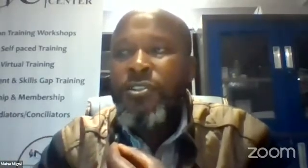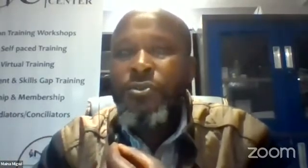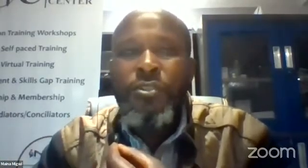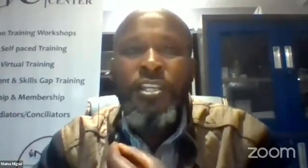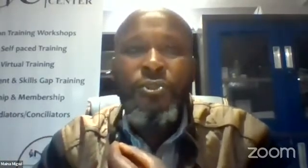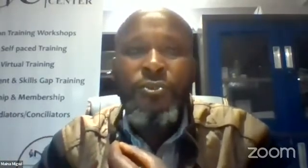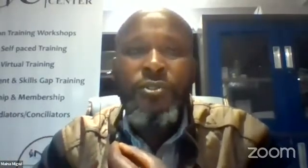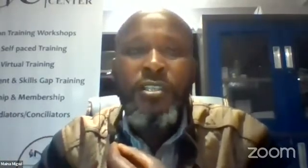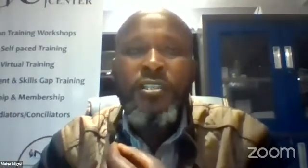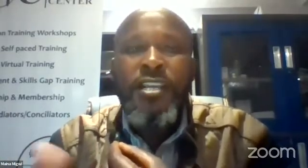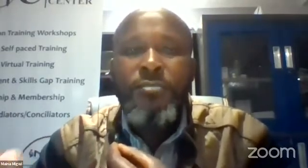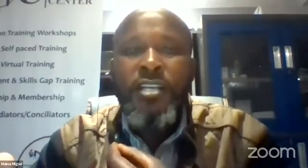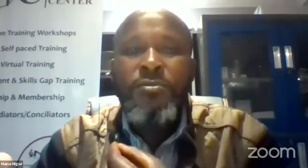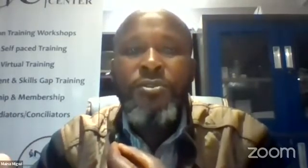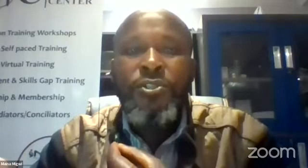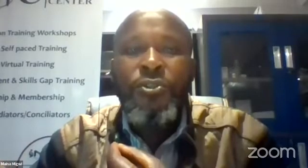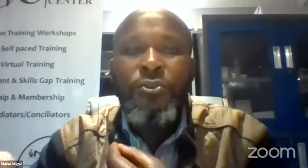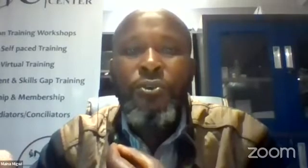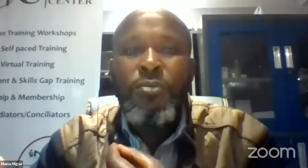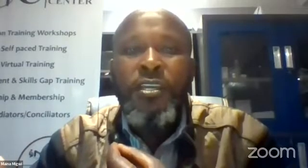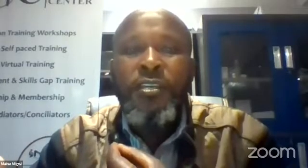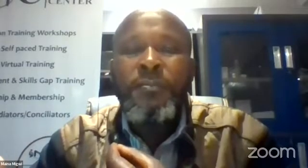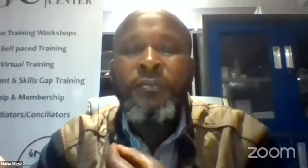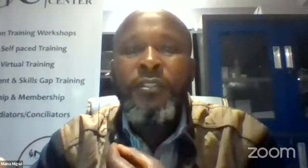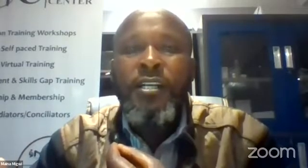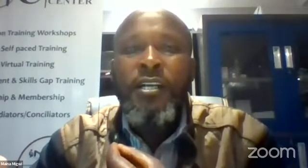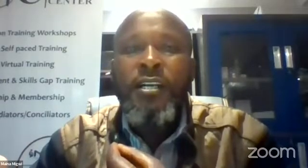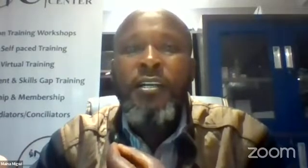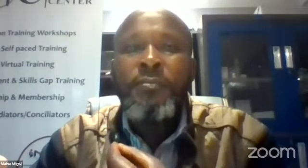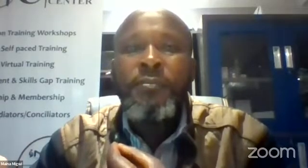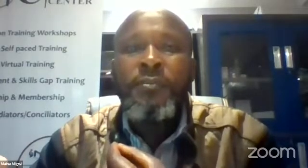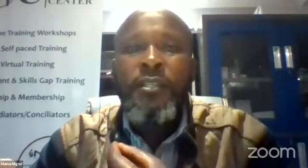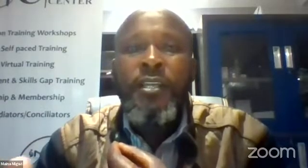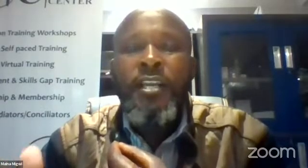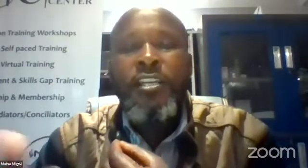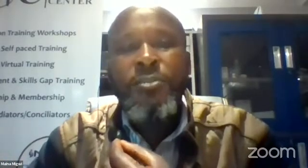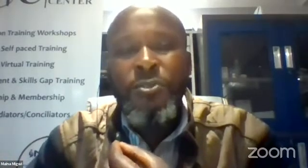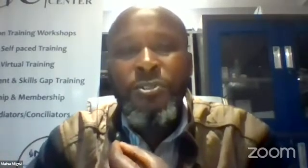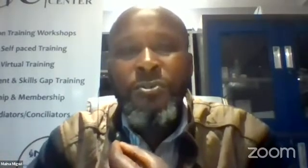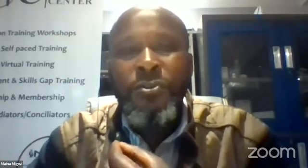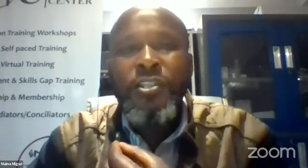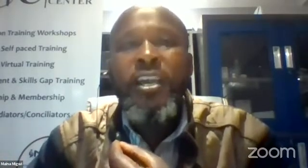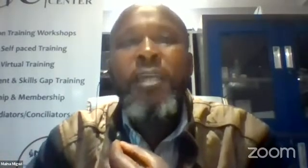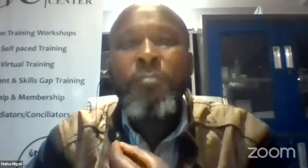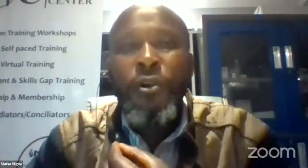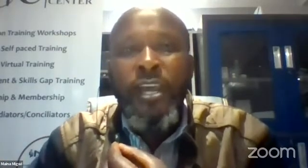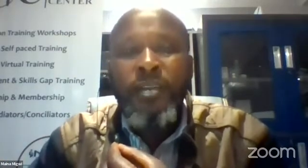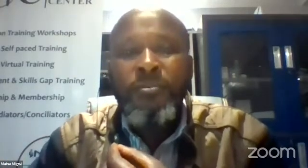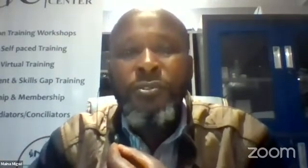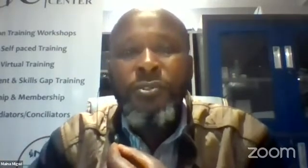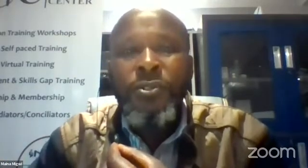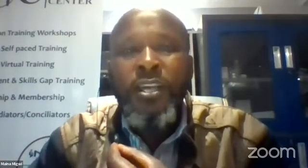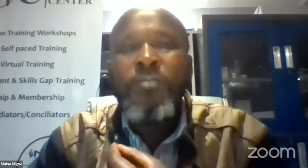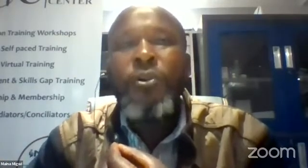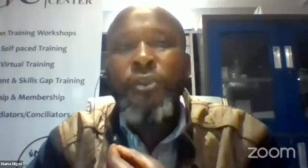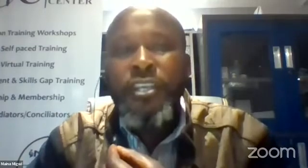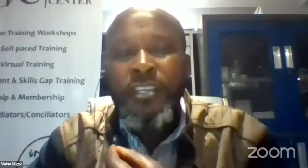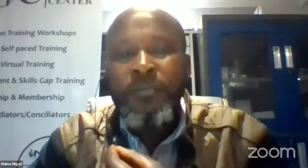discuss through the issues. Sometimes you could be in a dispute with your employer